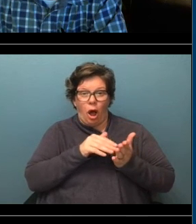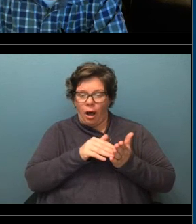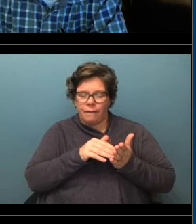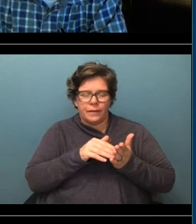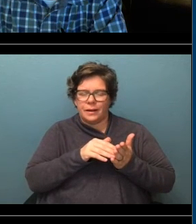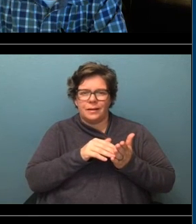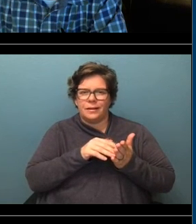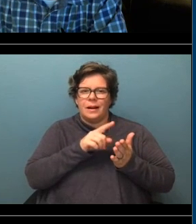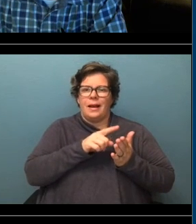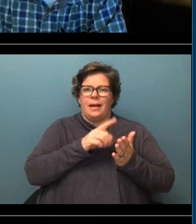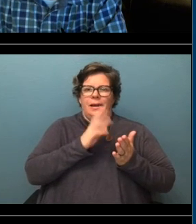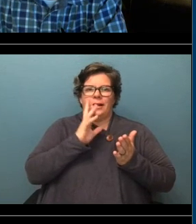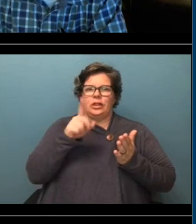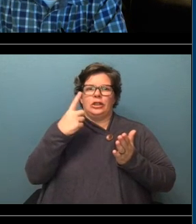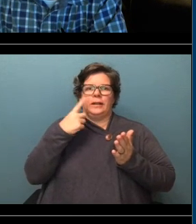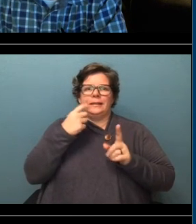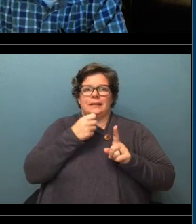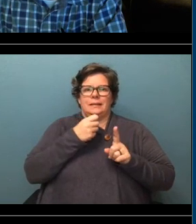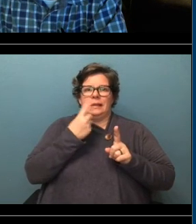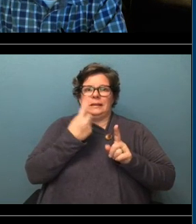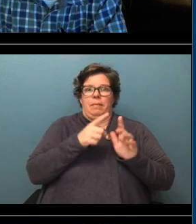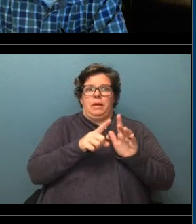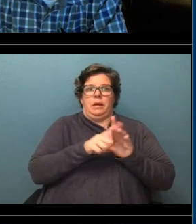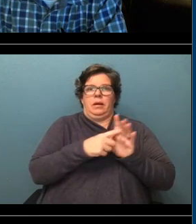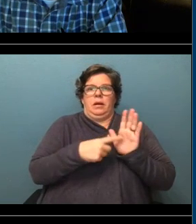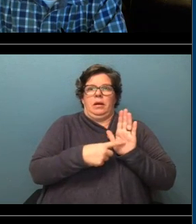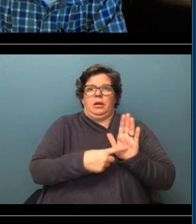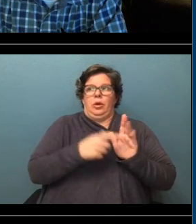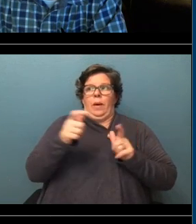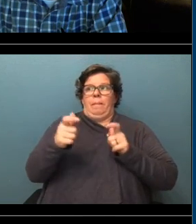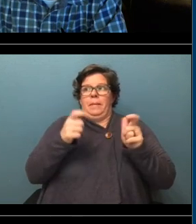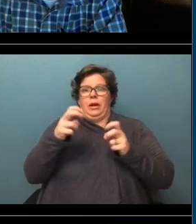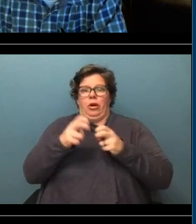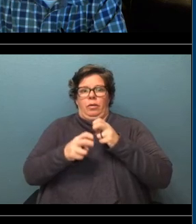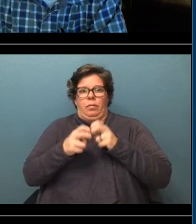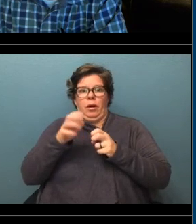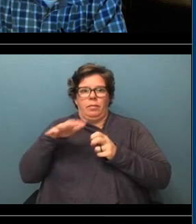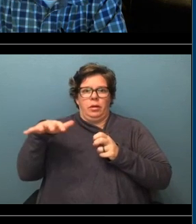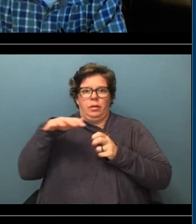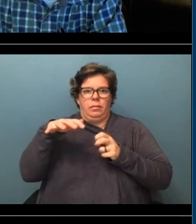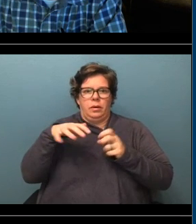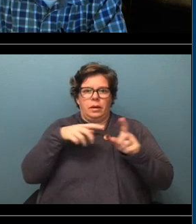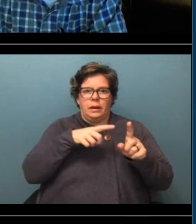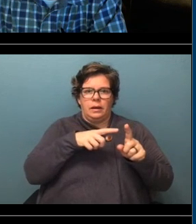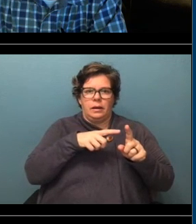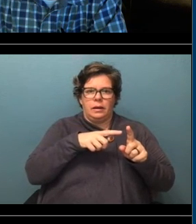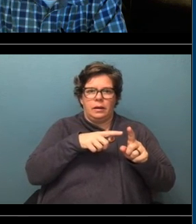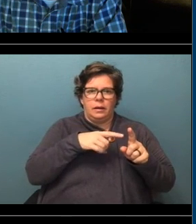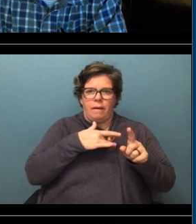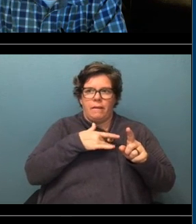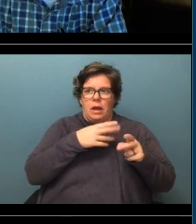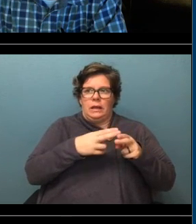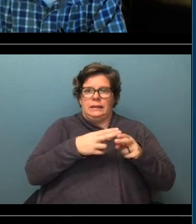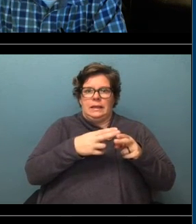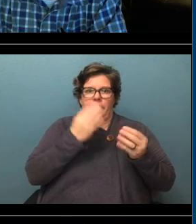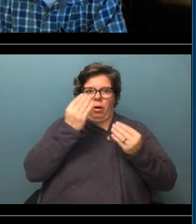environmental situation, which when identified and addressed tend to resolve just the general acute nature of those thoughts.